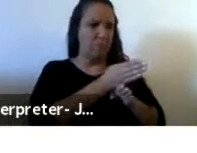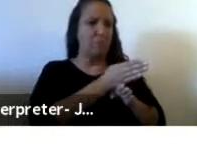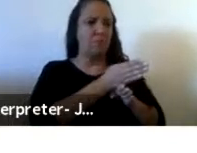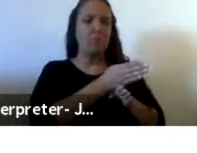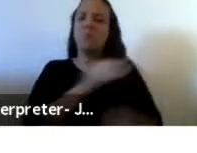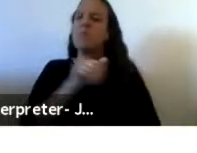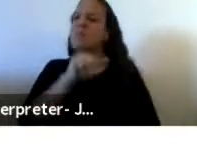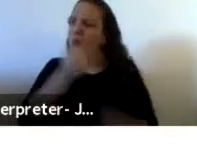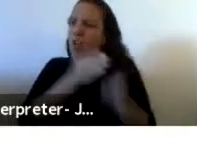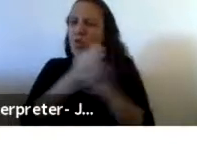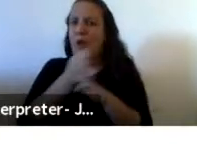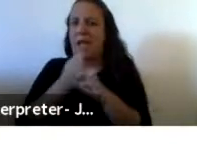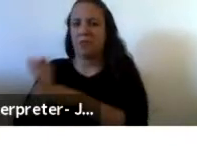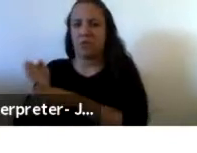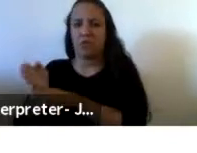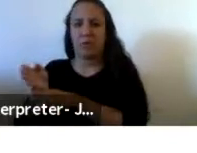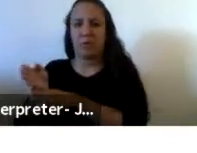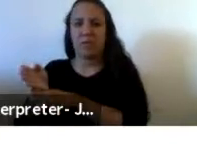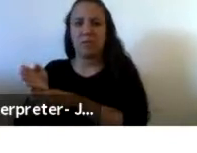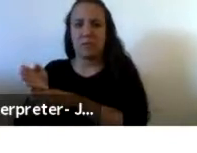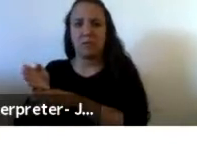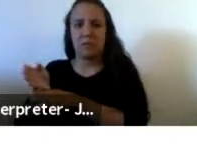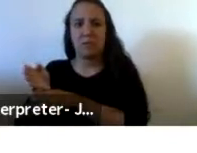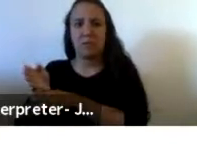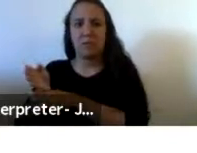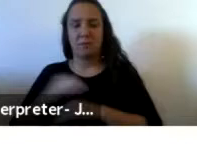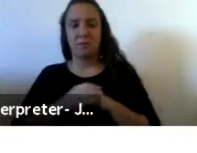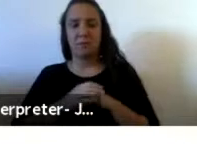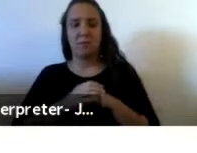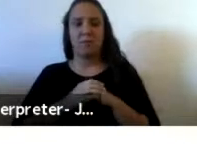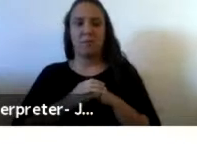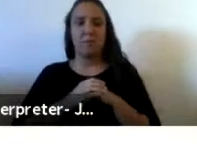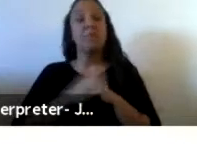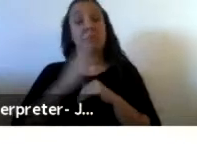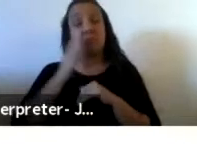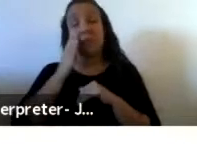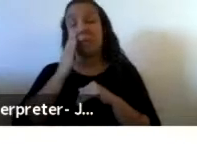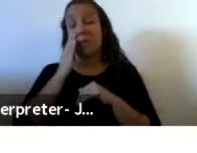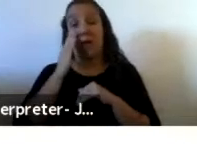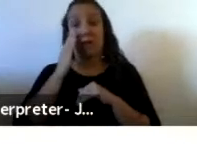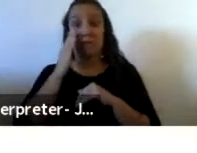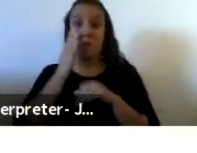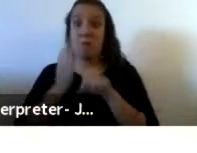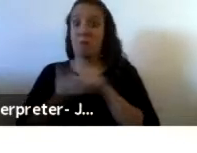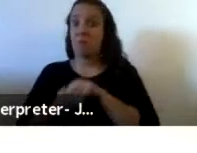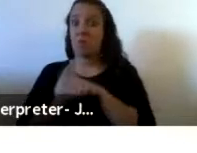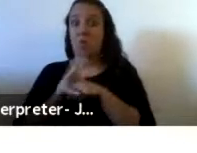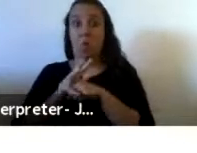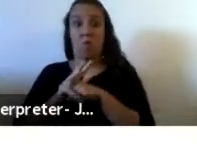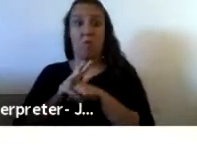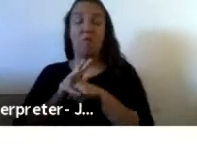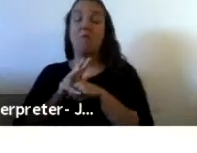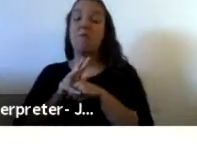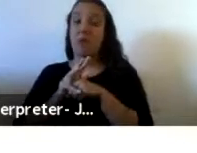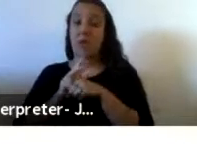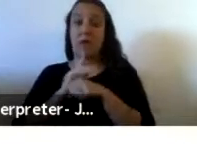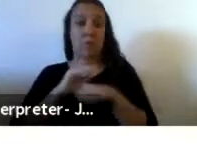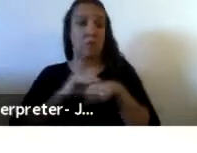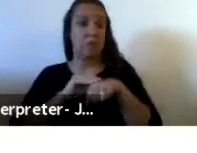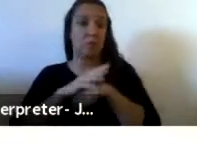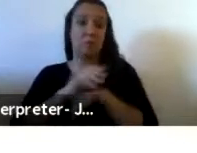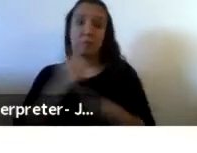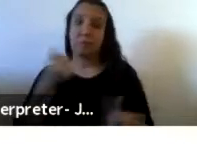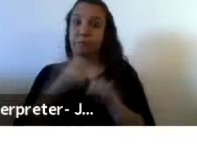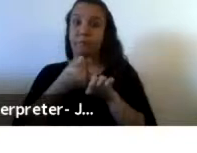industries. And one of the key things is that I know that what COVID has done during this time for a lot of businesses, they